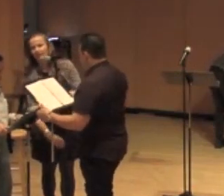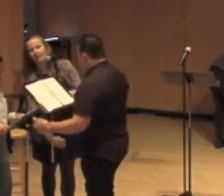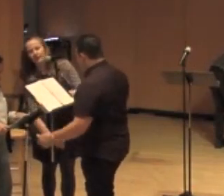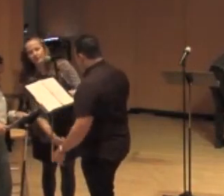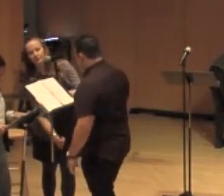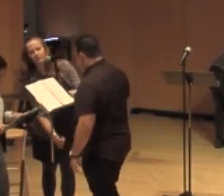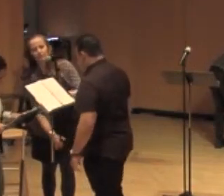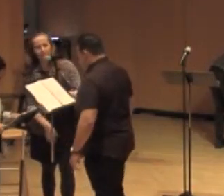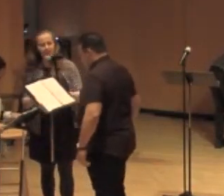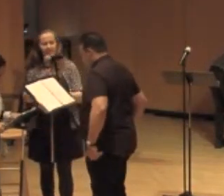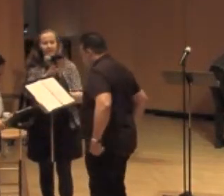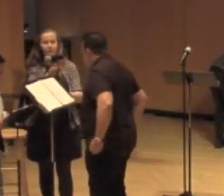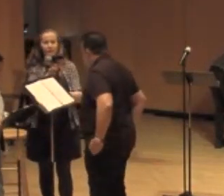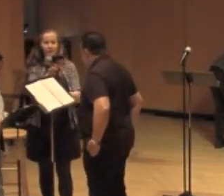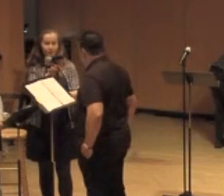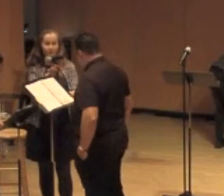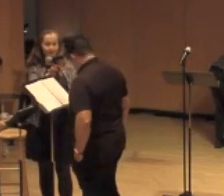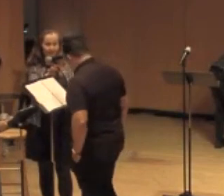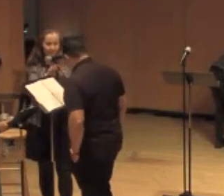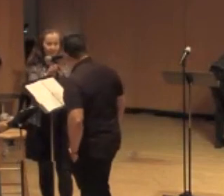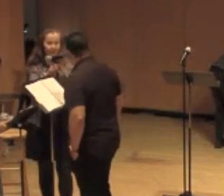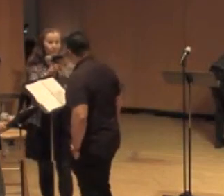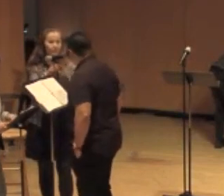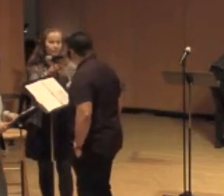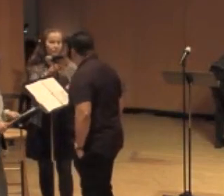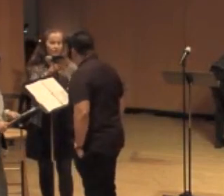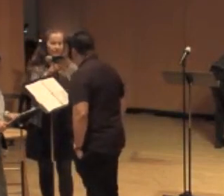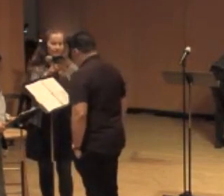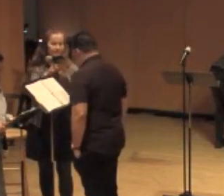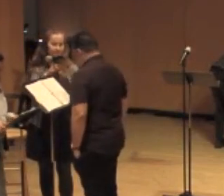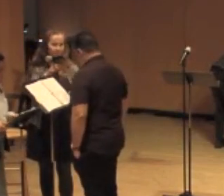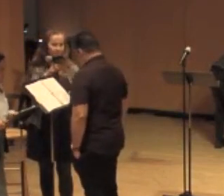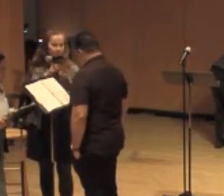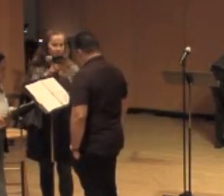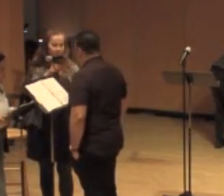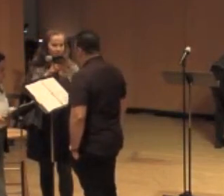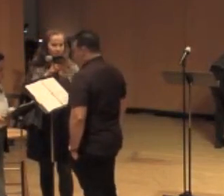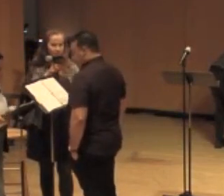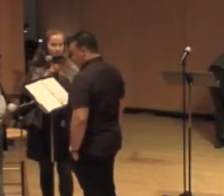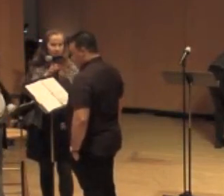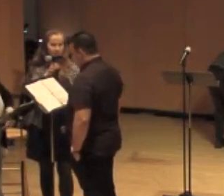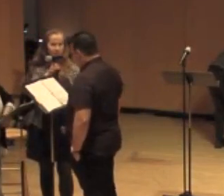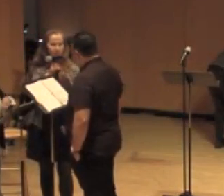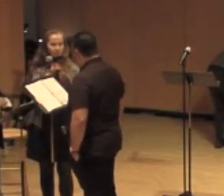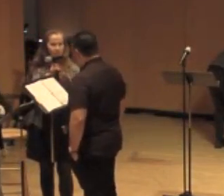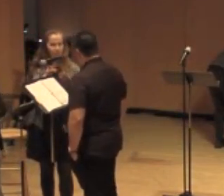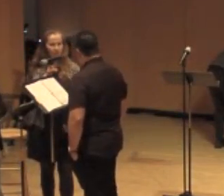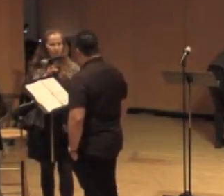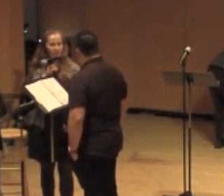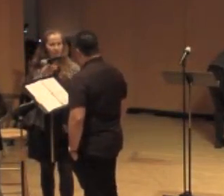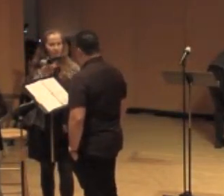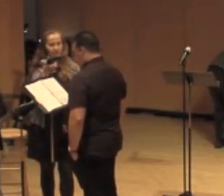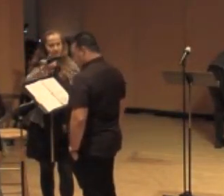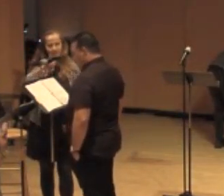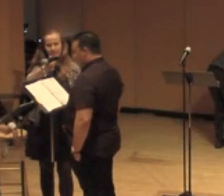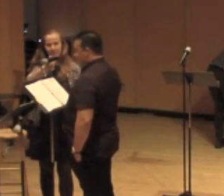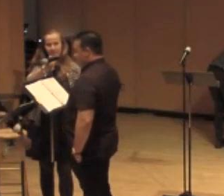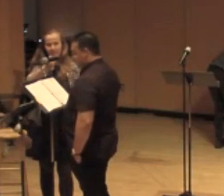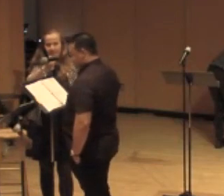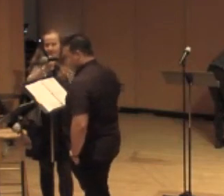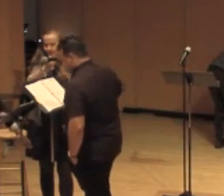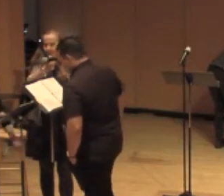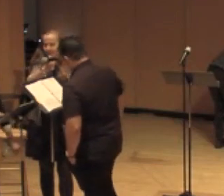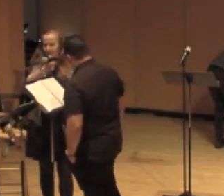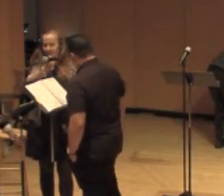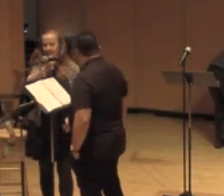guess it turned out to be too loud oh but no one said anything but they said something after so I feel like I